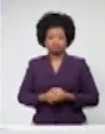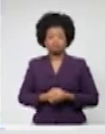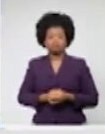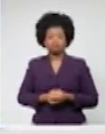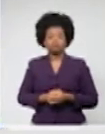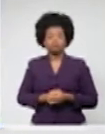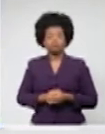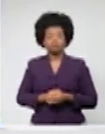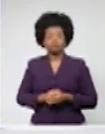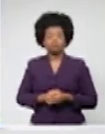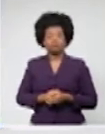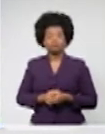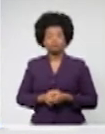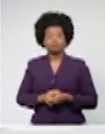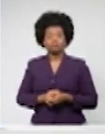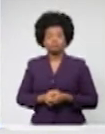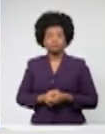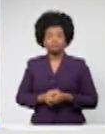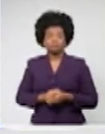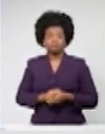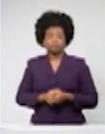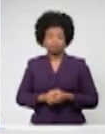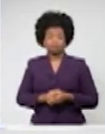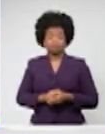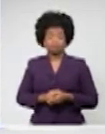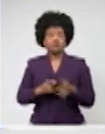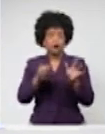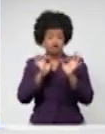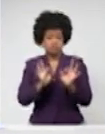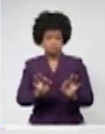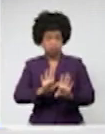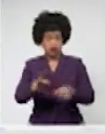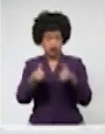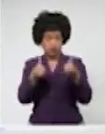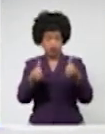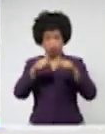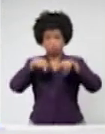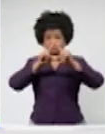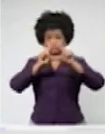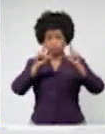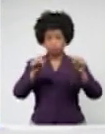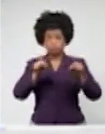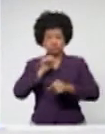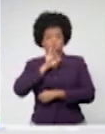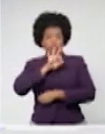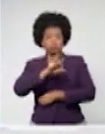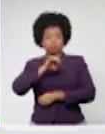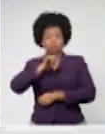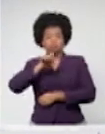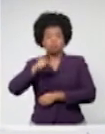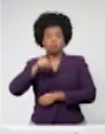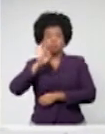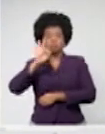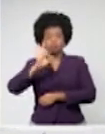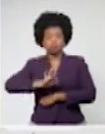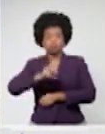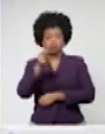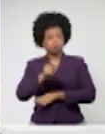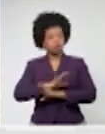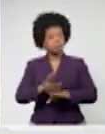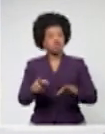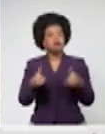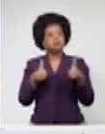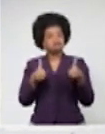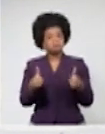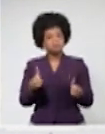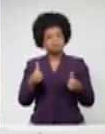recovered, that is 2,409 people. We had previously reported patients in serious conditions. Today we